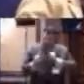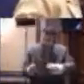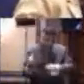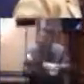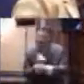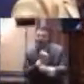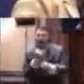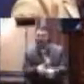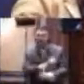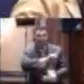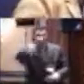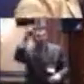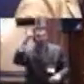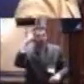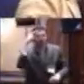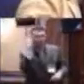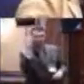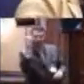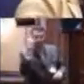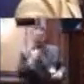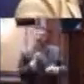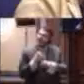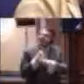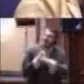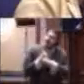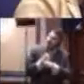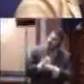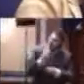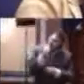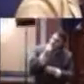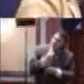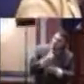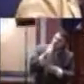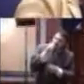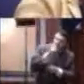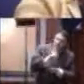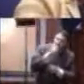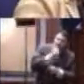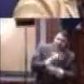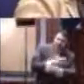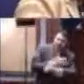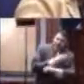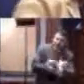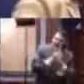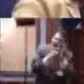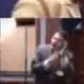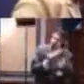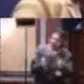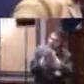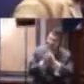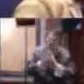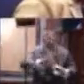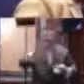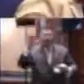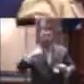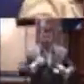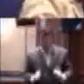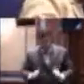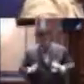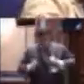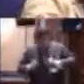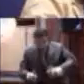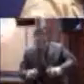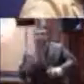the laws to change. We also engaged in a manner to render those laws, so to speak, ungovernable.